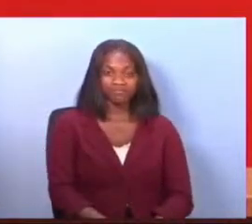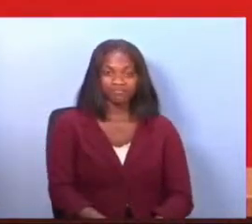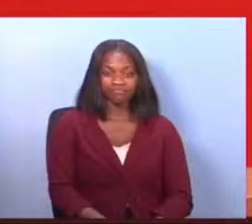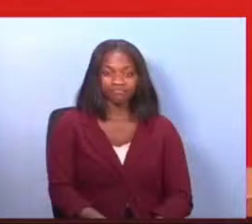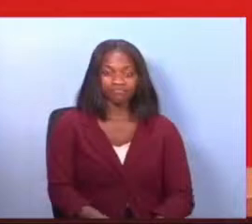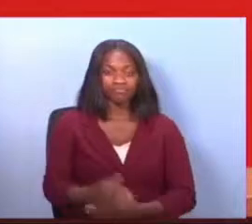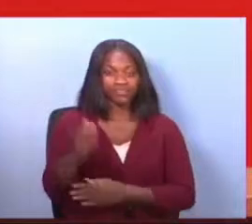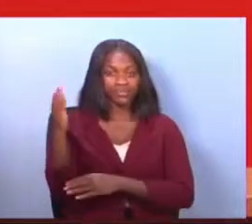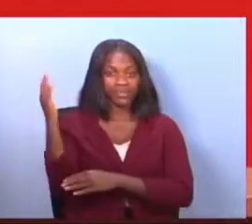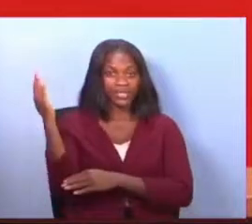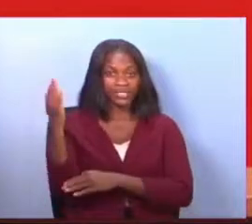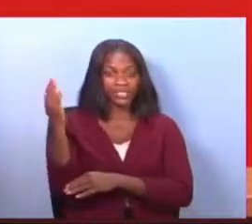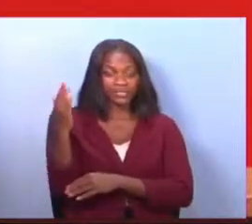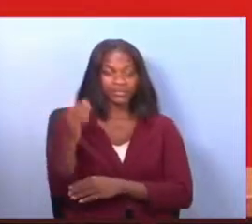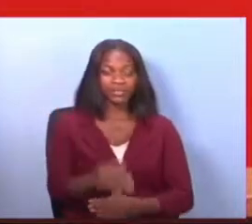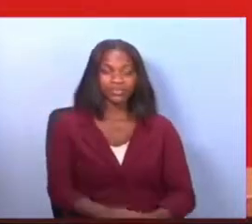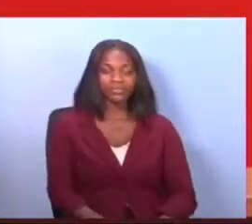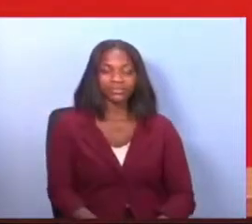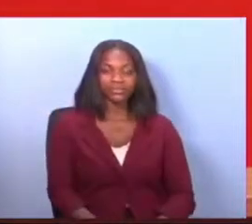Statement.